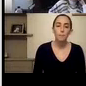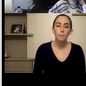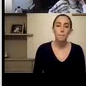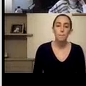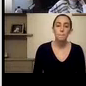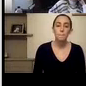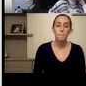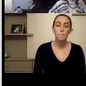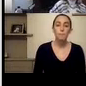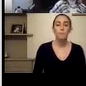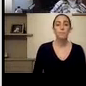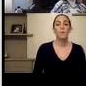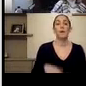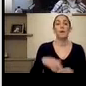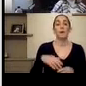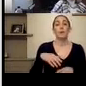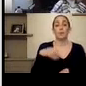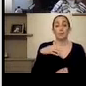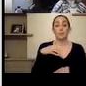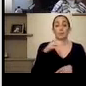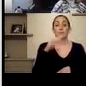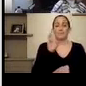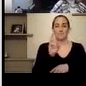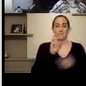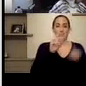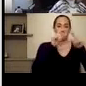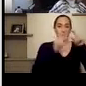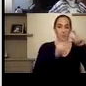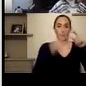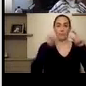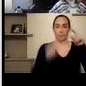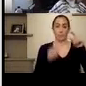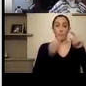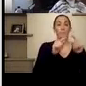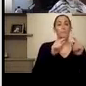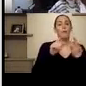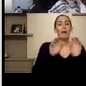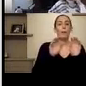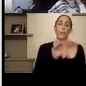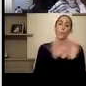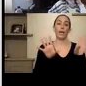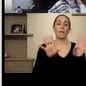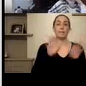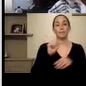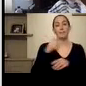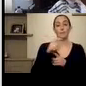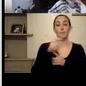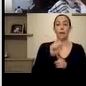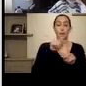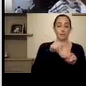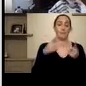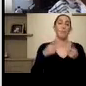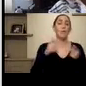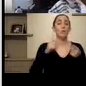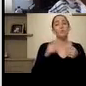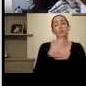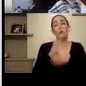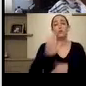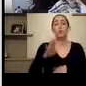That Bright Spots folder is a place to share your good news and positive stories, which is something we definitely need today,